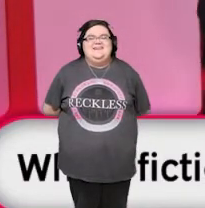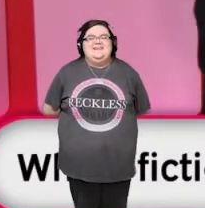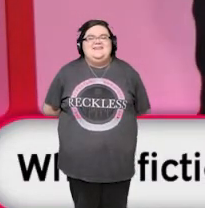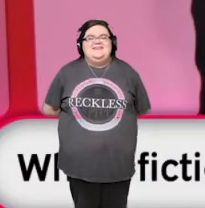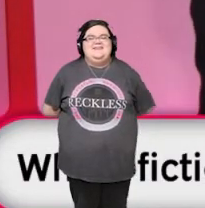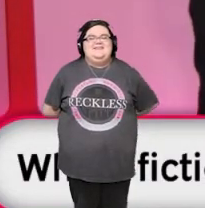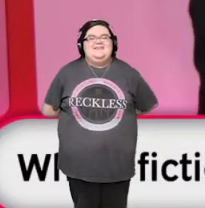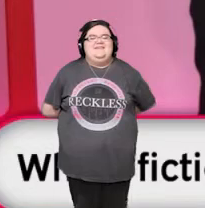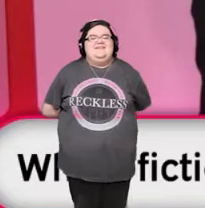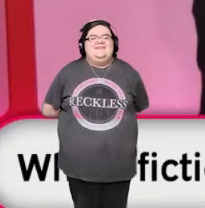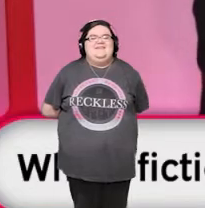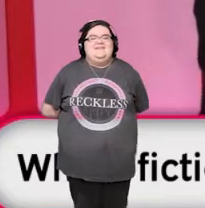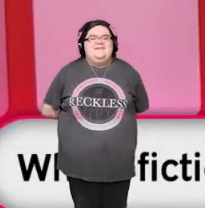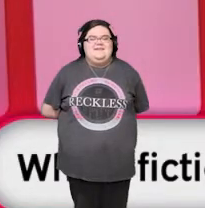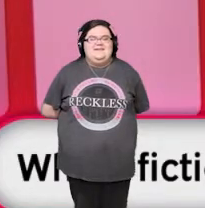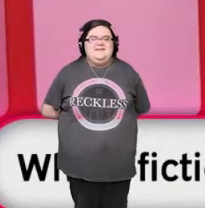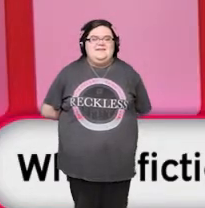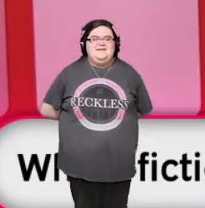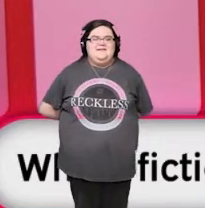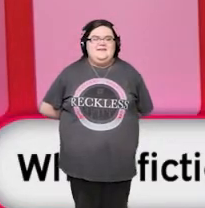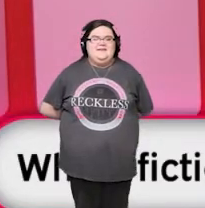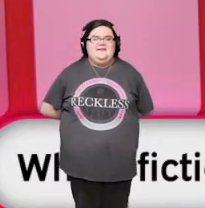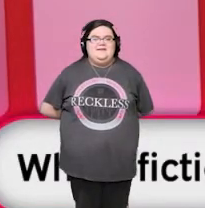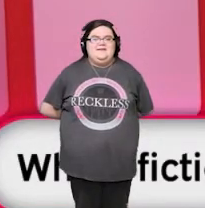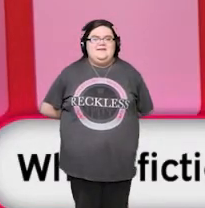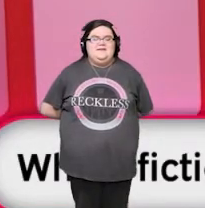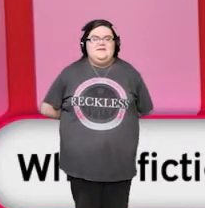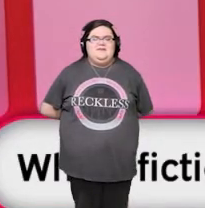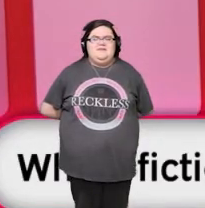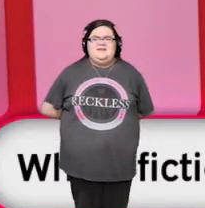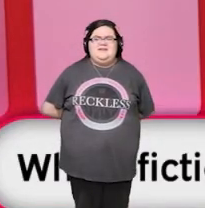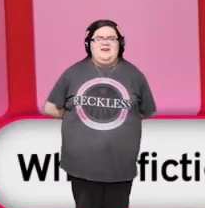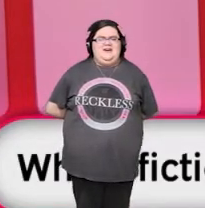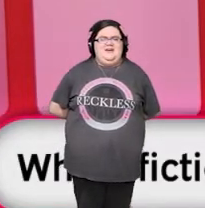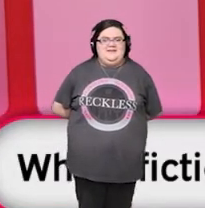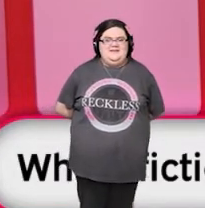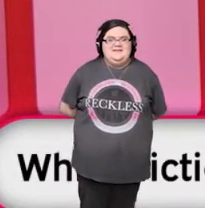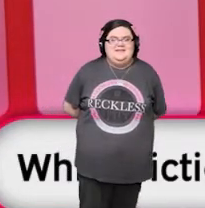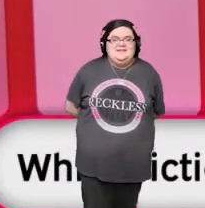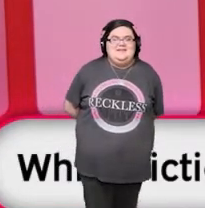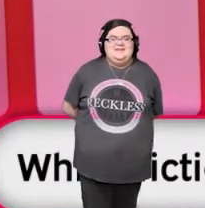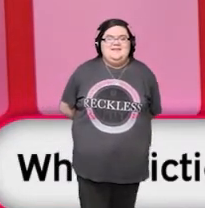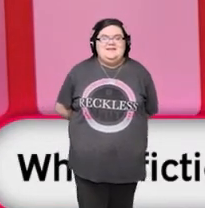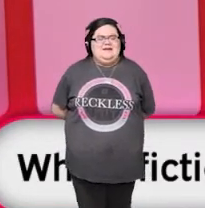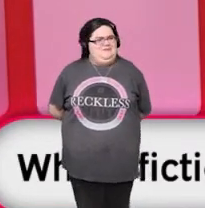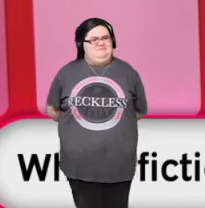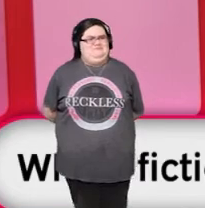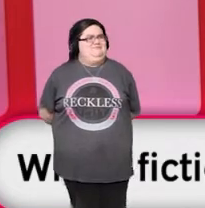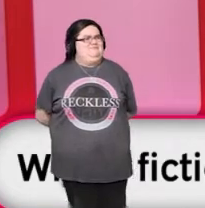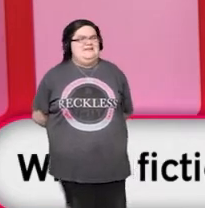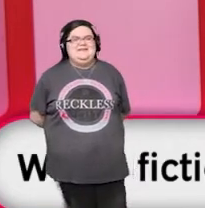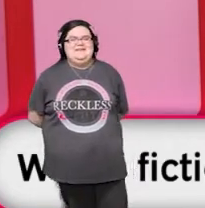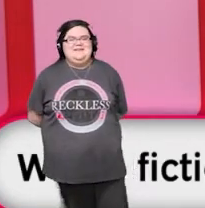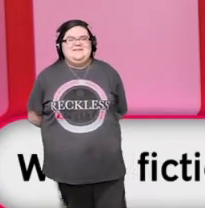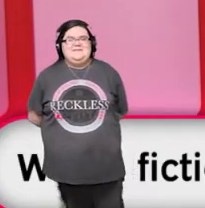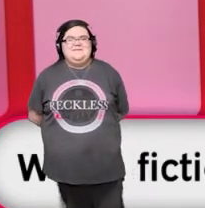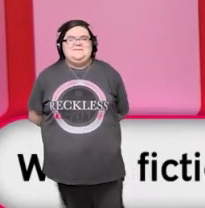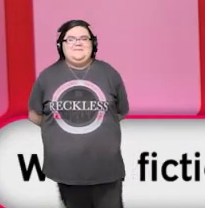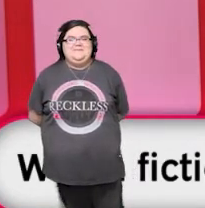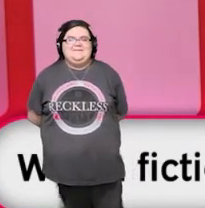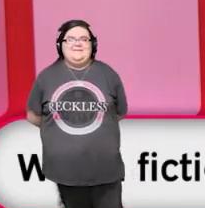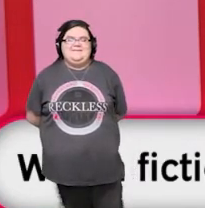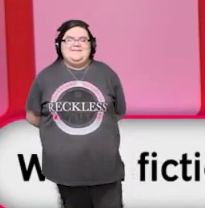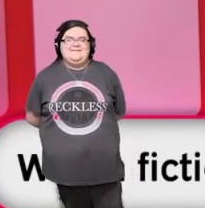Someone boring. Come on. The fish in that. Eagle Piggle. Oh, do you know what? I'm back now. Eagle Piggle's a little